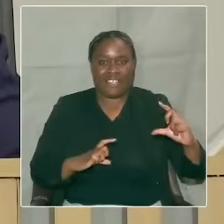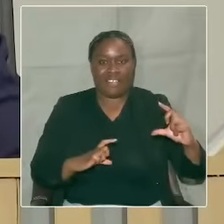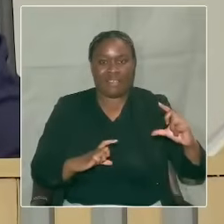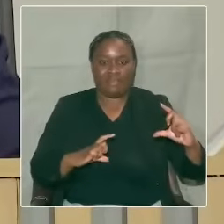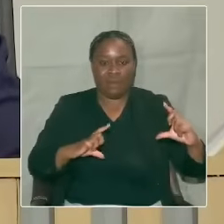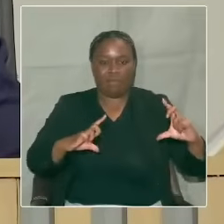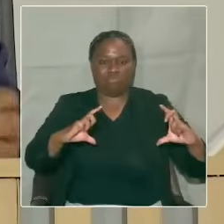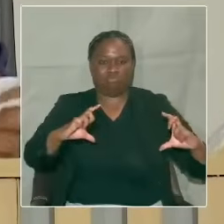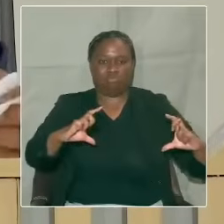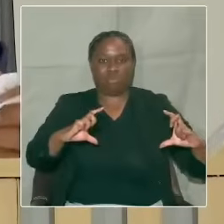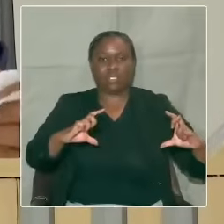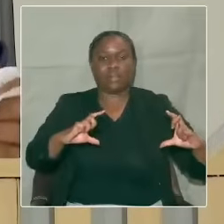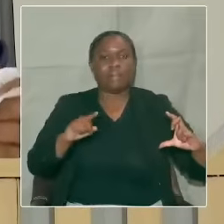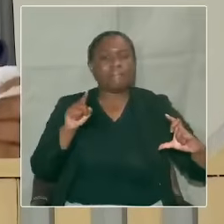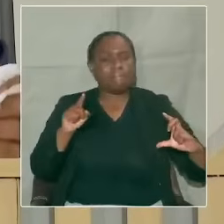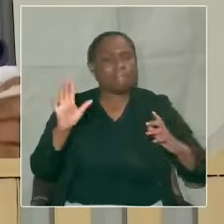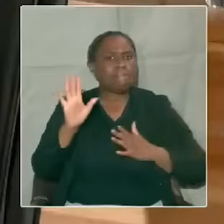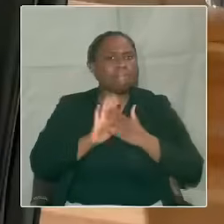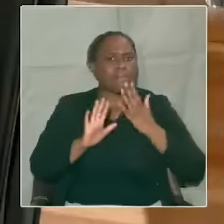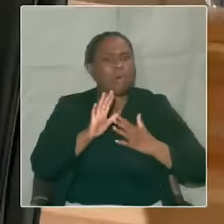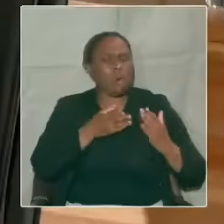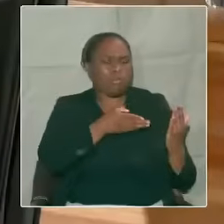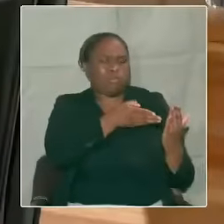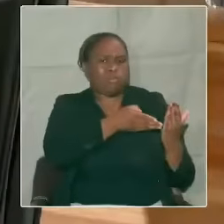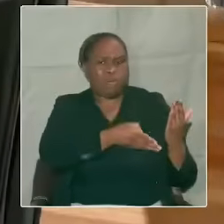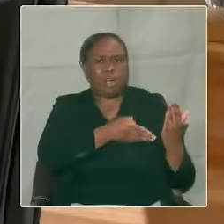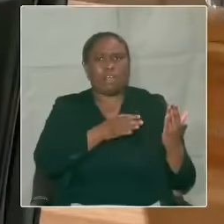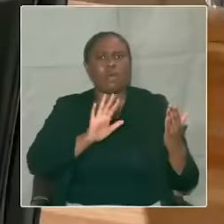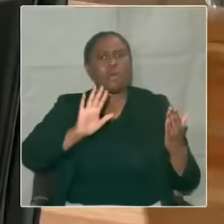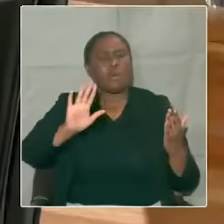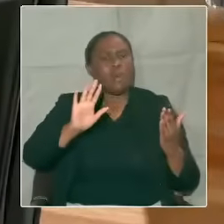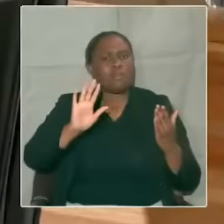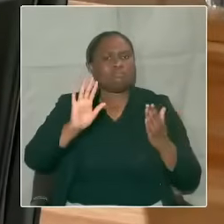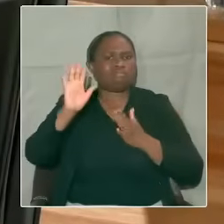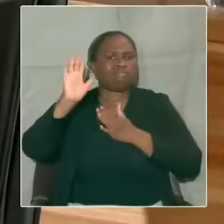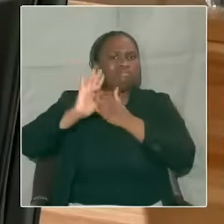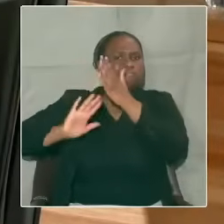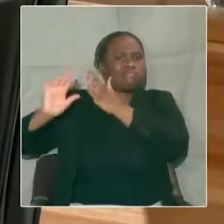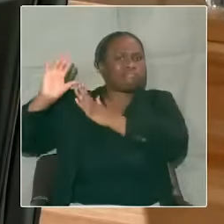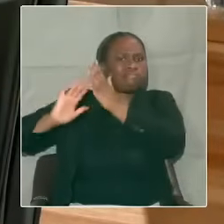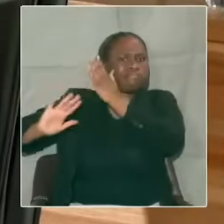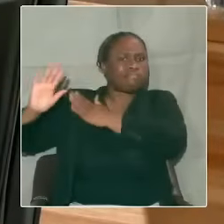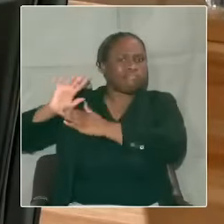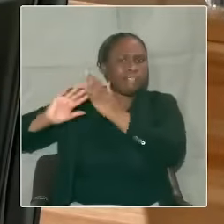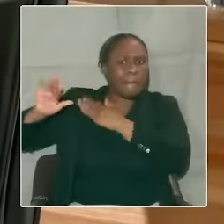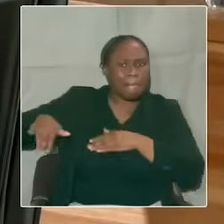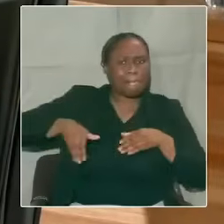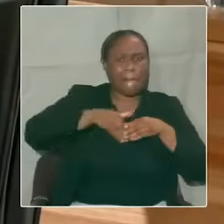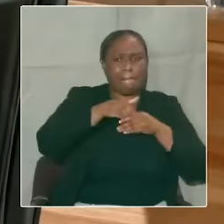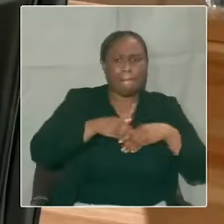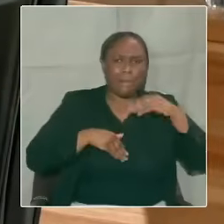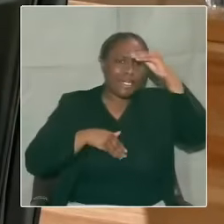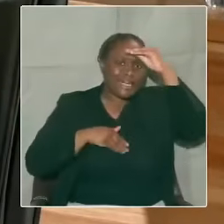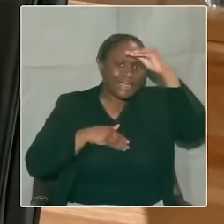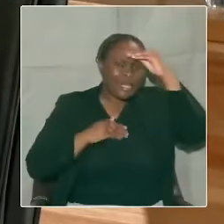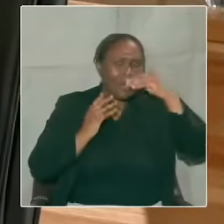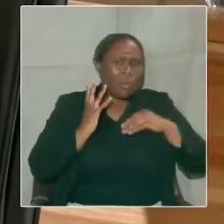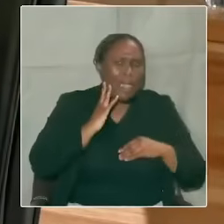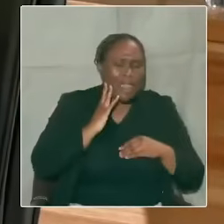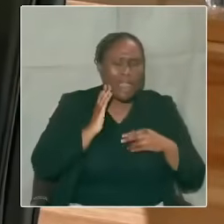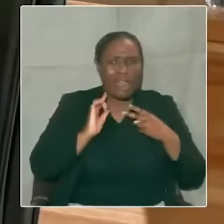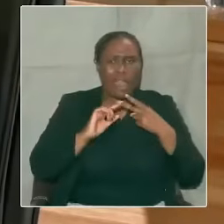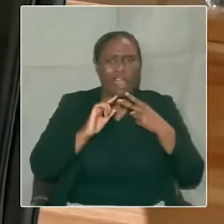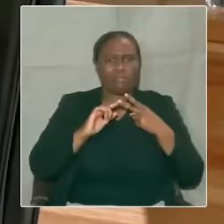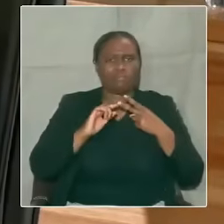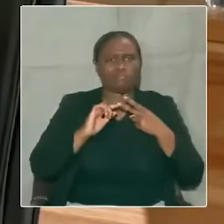your background and your service history within the South African Police Services. If I can just ask